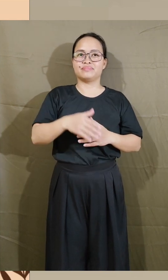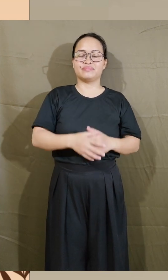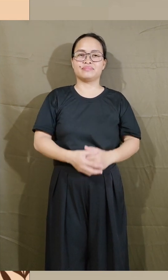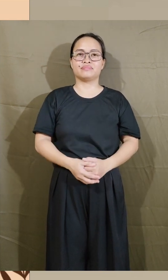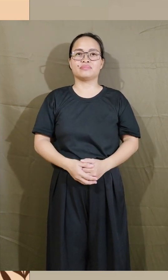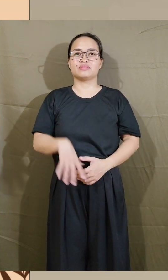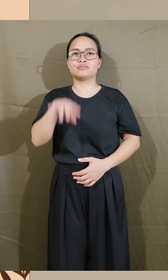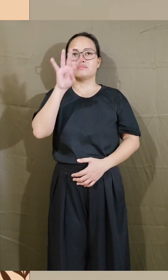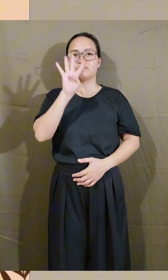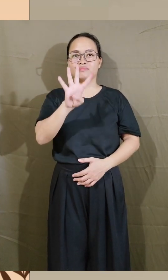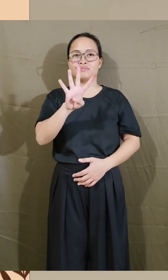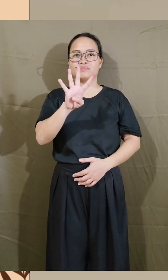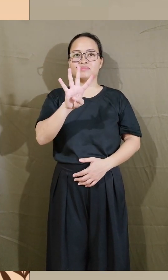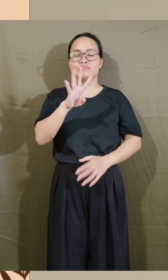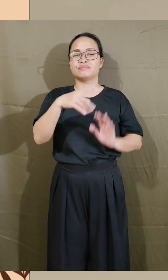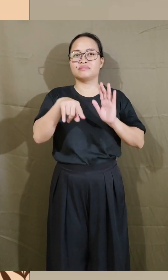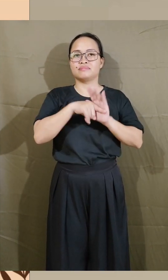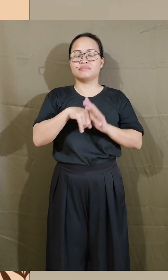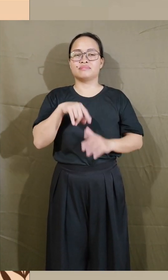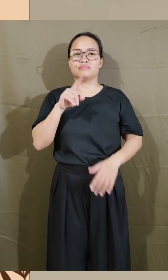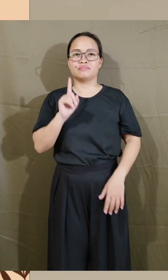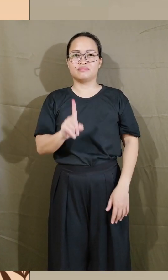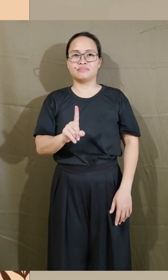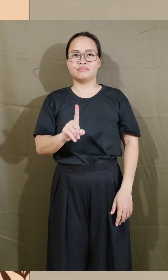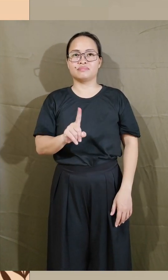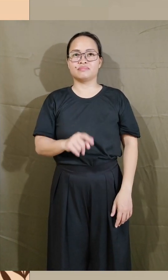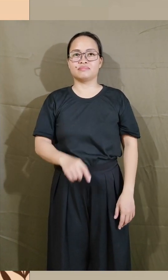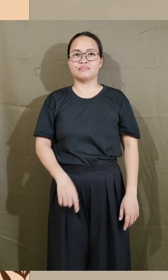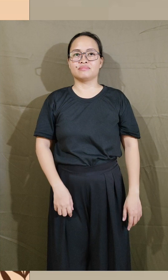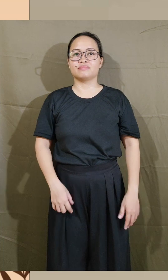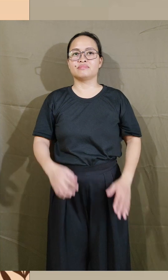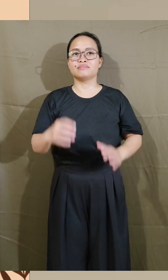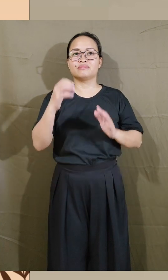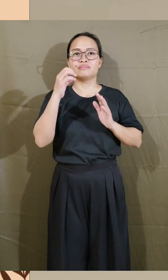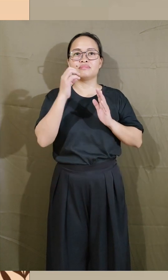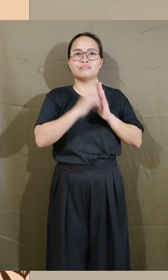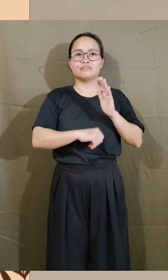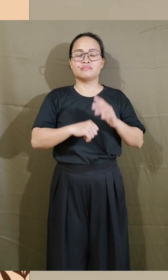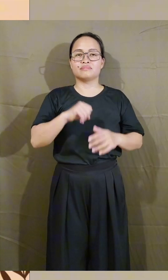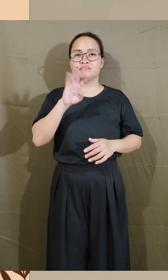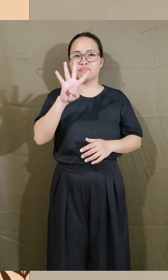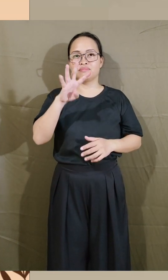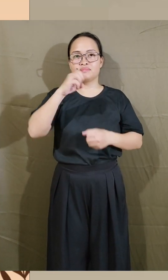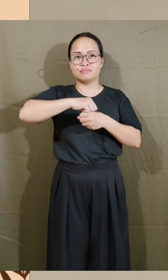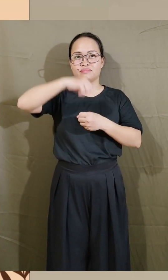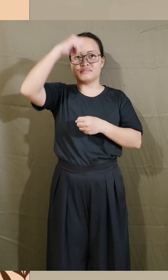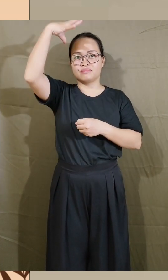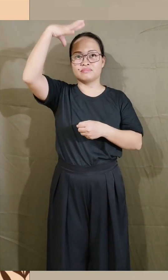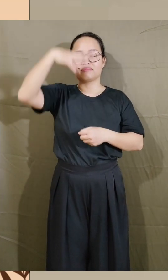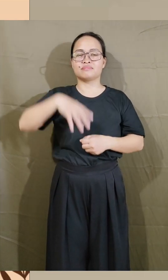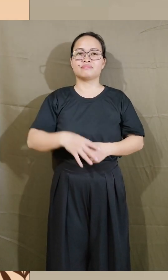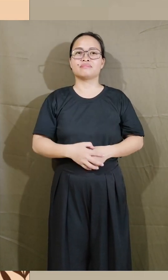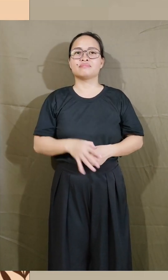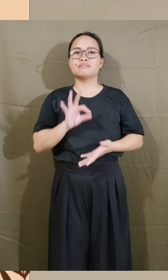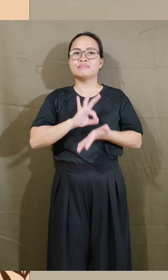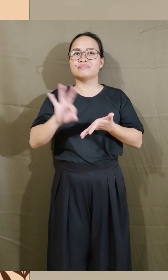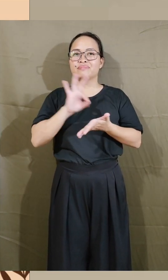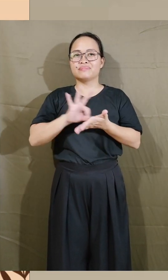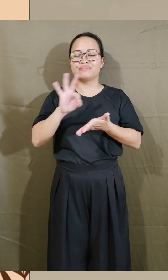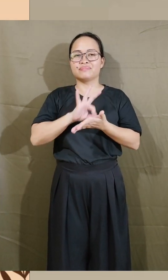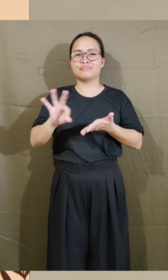4 minus 1, so let's take away 1 umbrella. So let's count the number of umbrellas